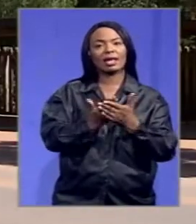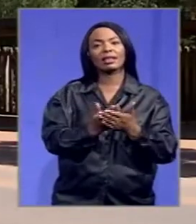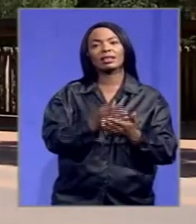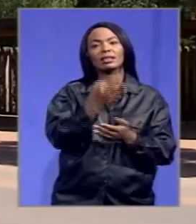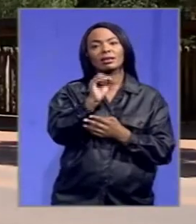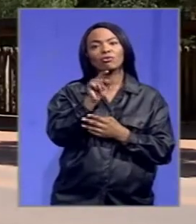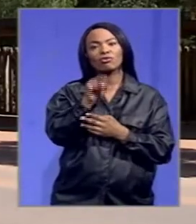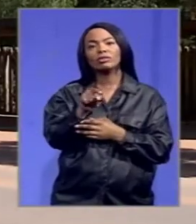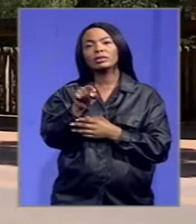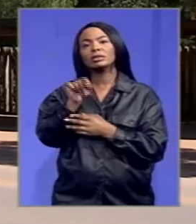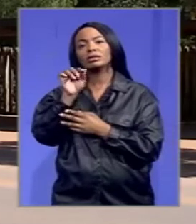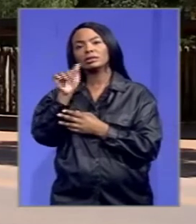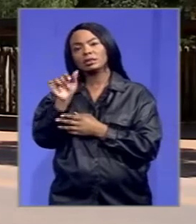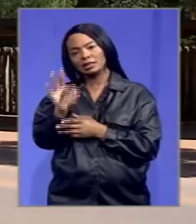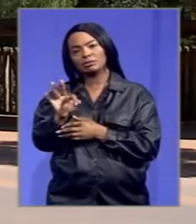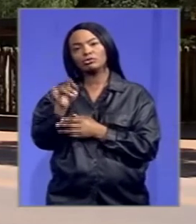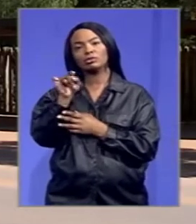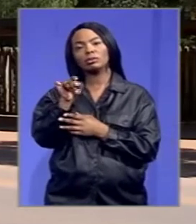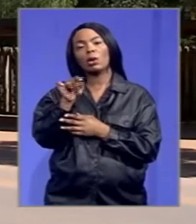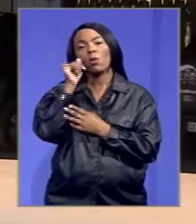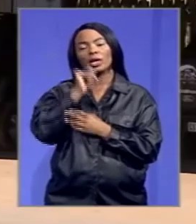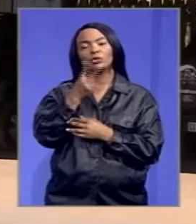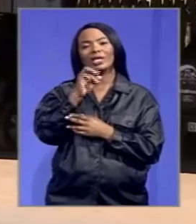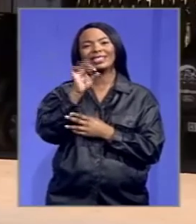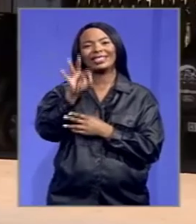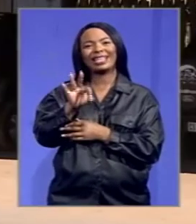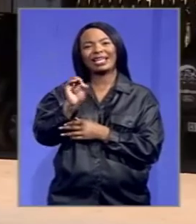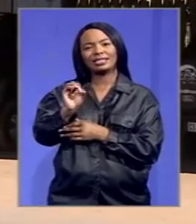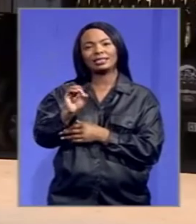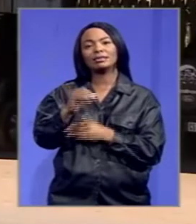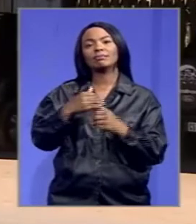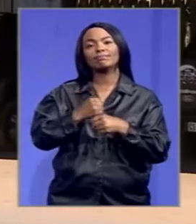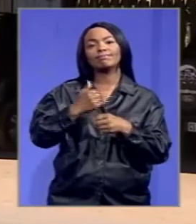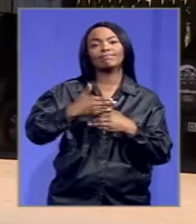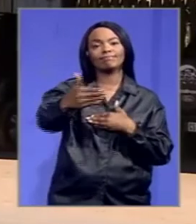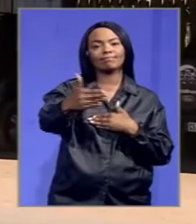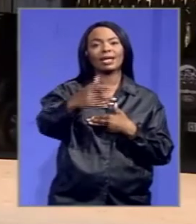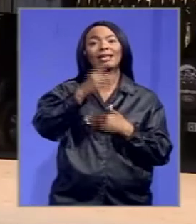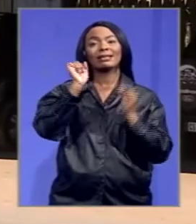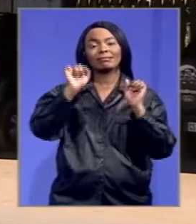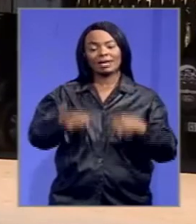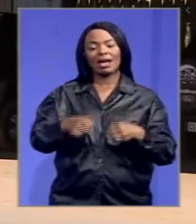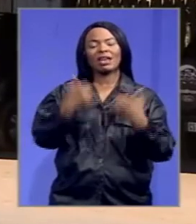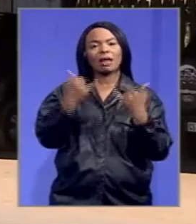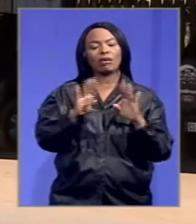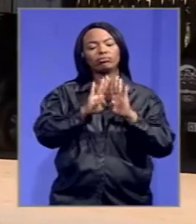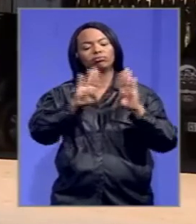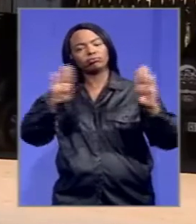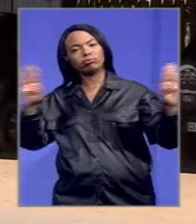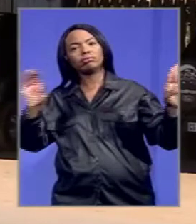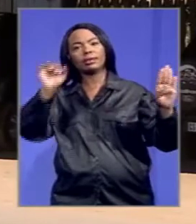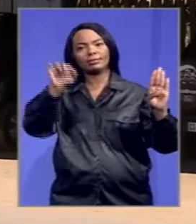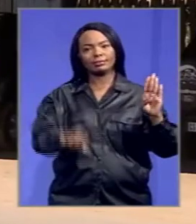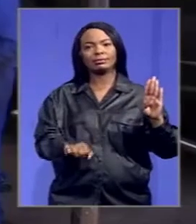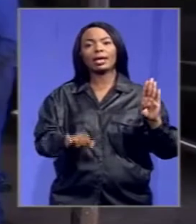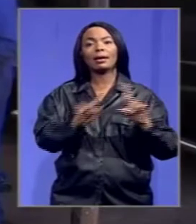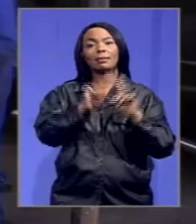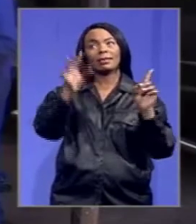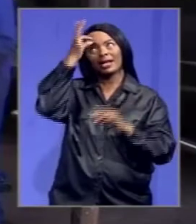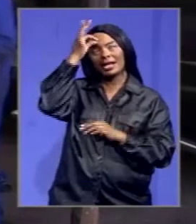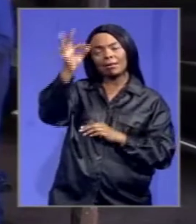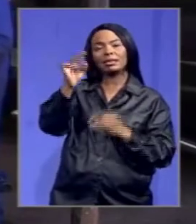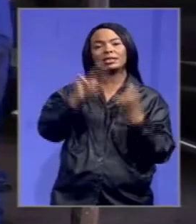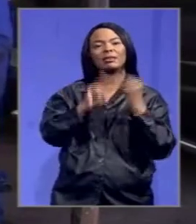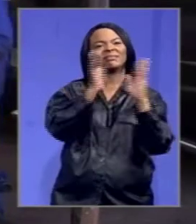38.3 ka selemo sa 2030. Jwalo ka ha o kgino ha metsamao ya batho e fedisitswe, mmuso le makala a private o tshepa hore ho